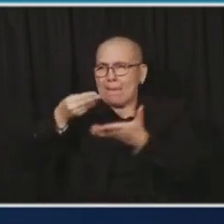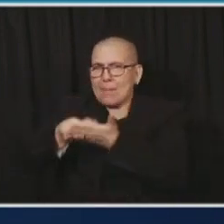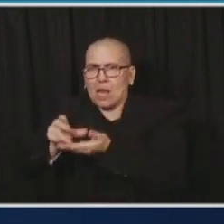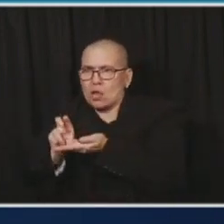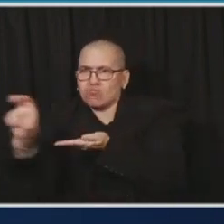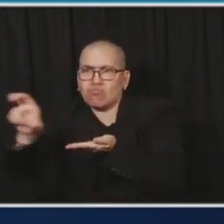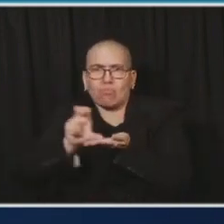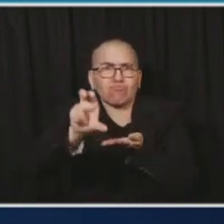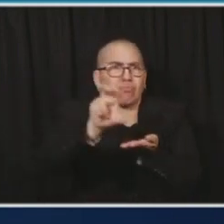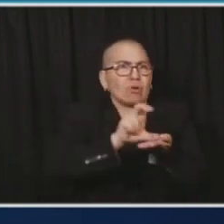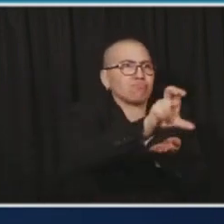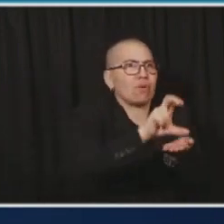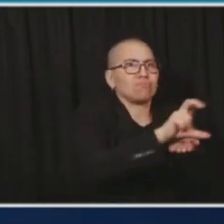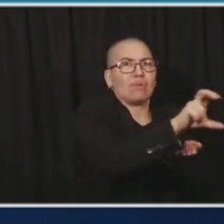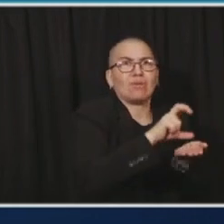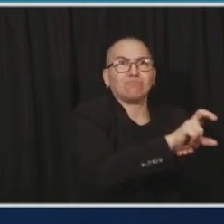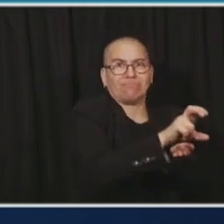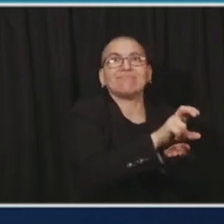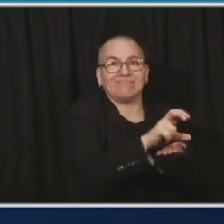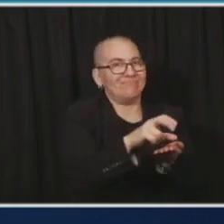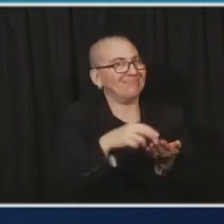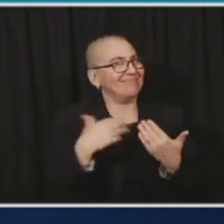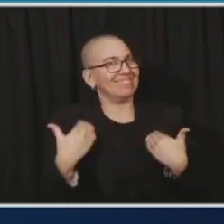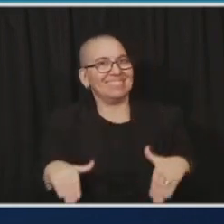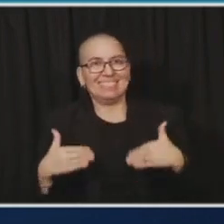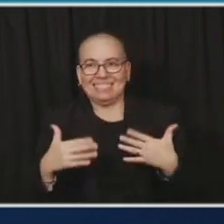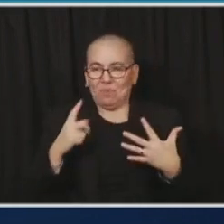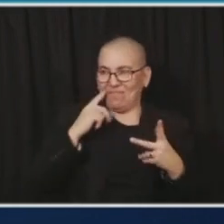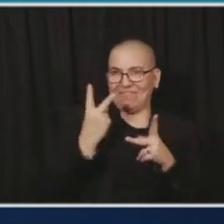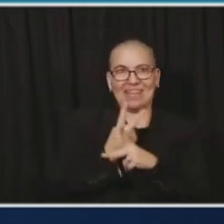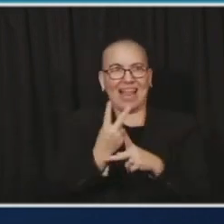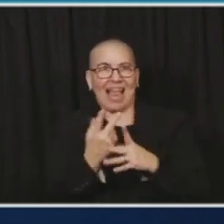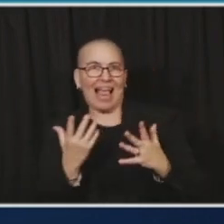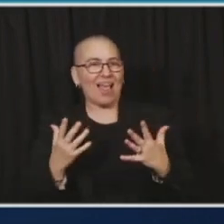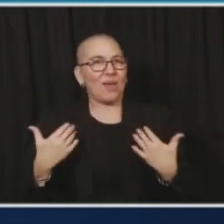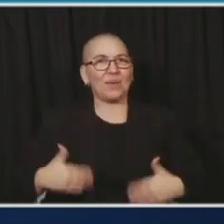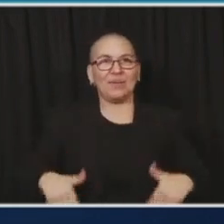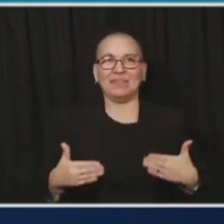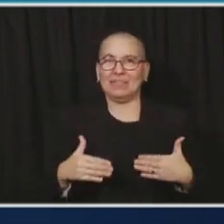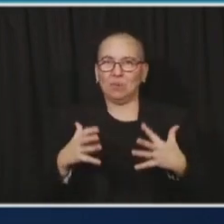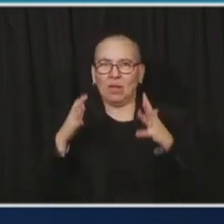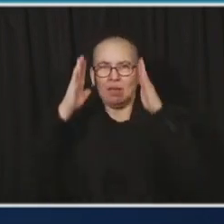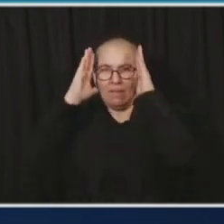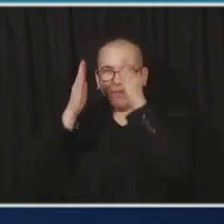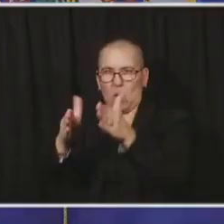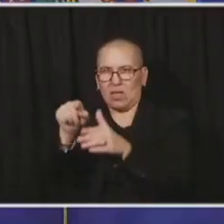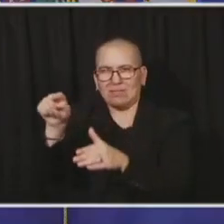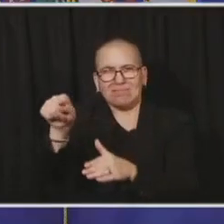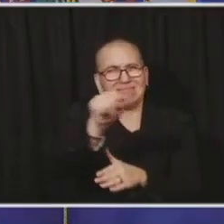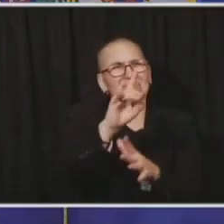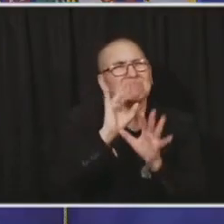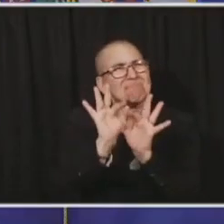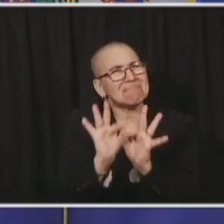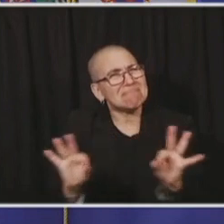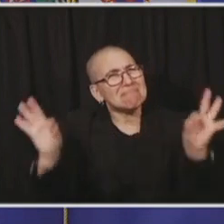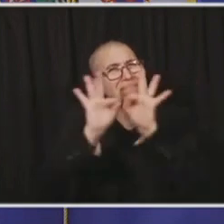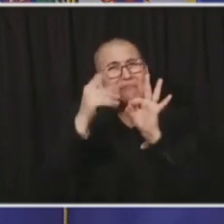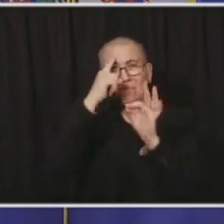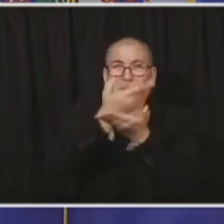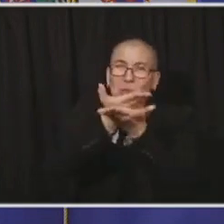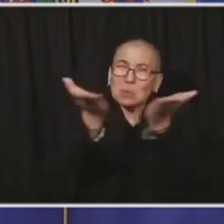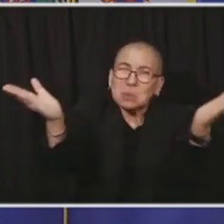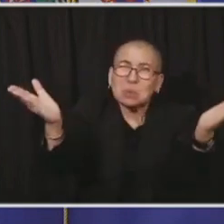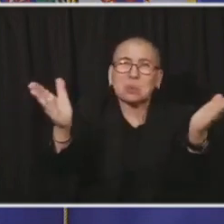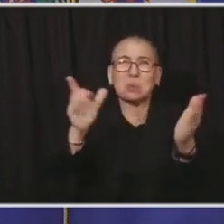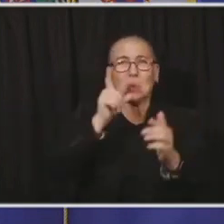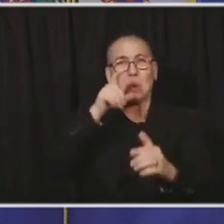of Commissioner Grove. They're going to be directed, targeted and help them. It's an important step. But again, to those businesses, this does no way make you